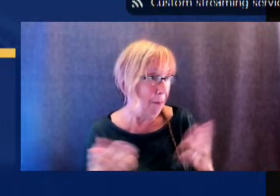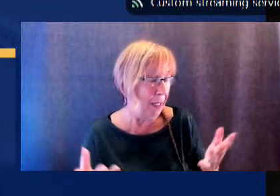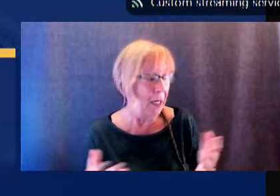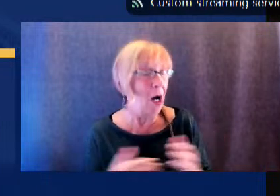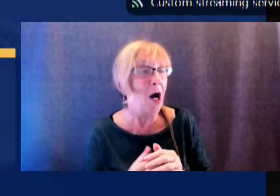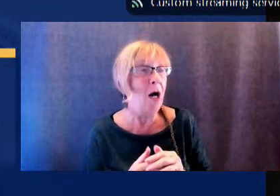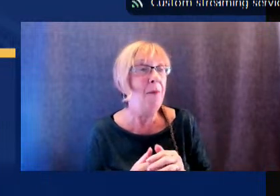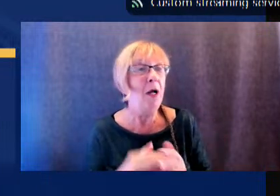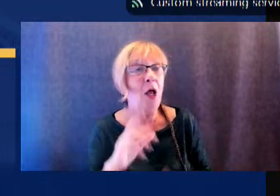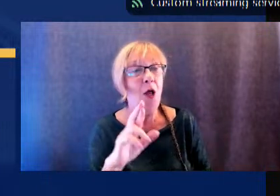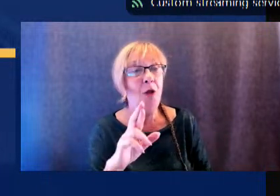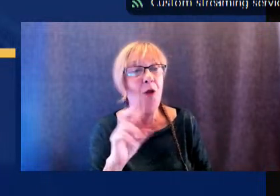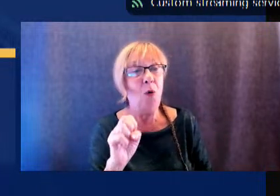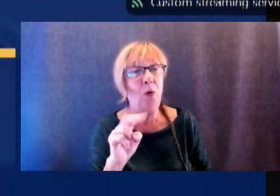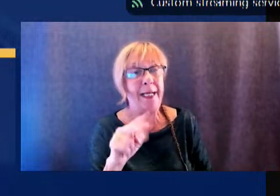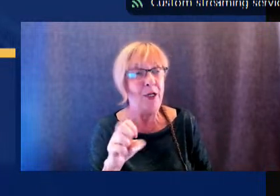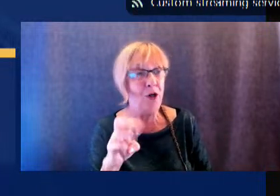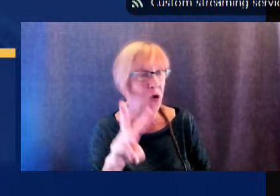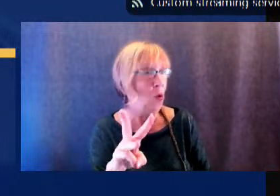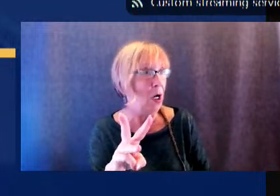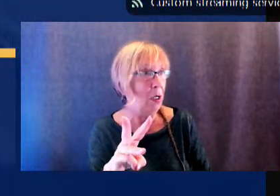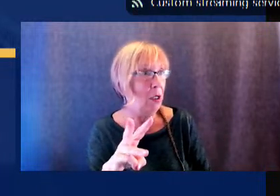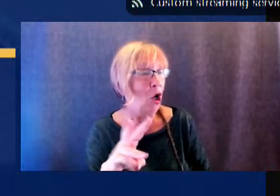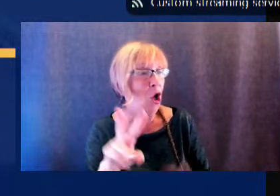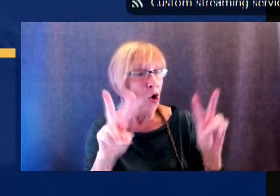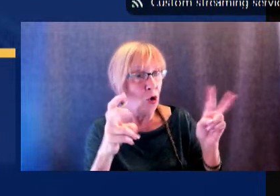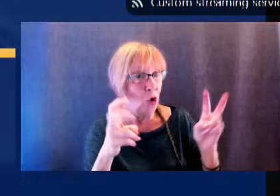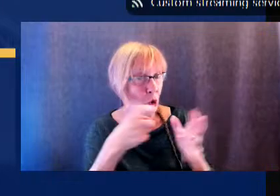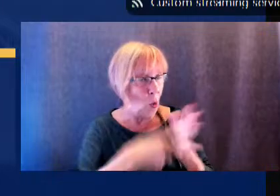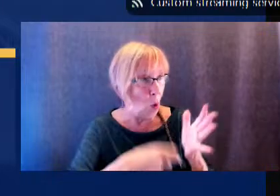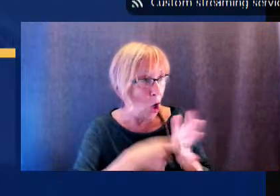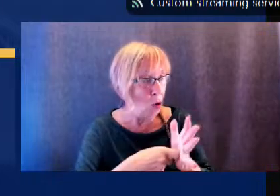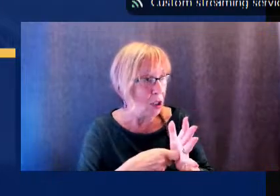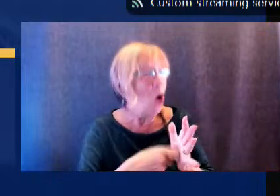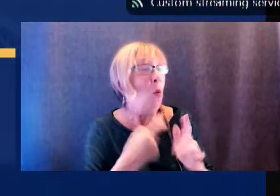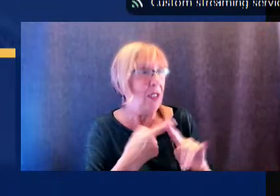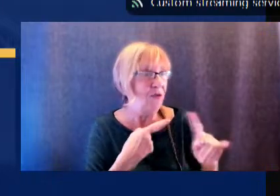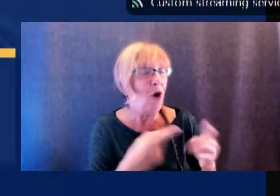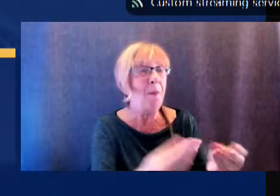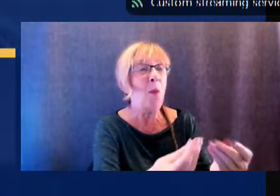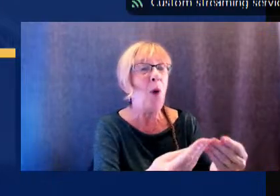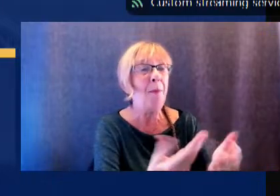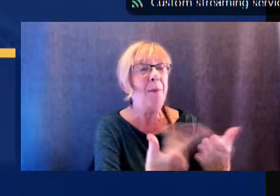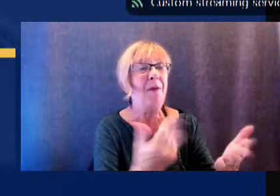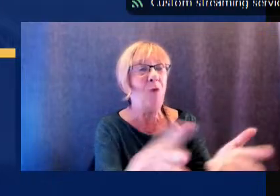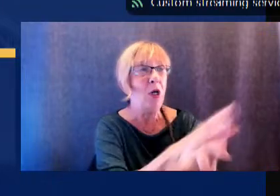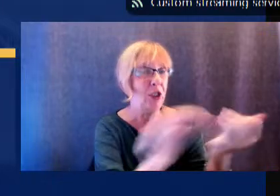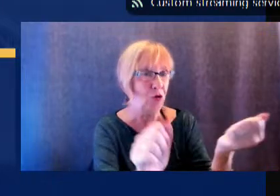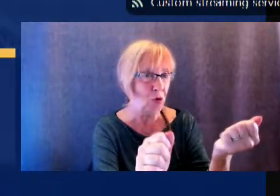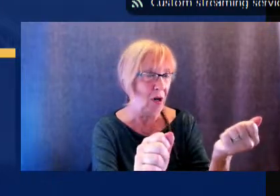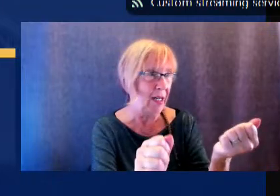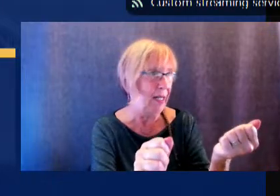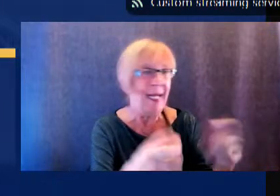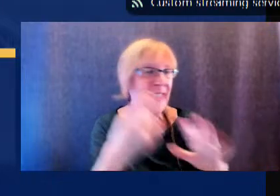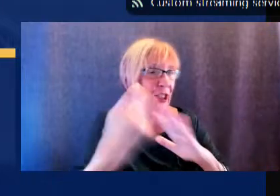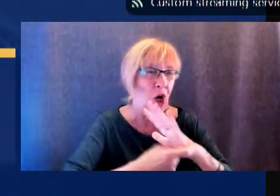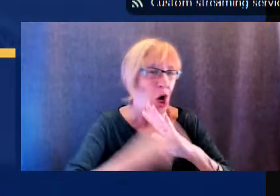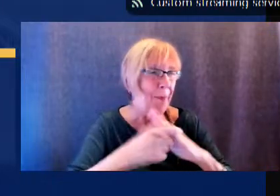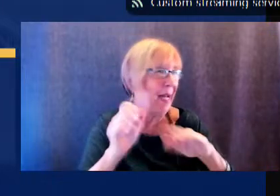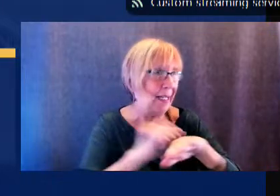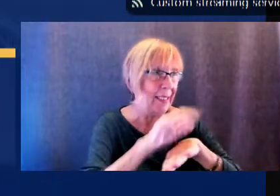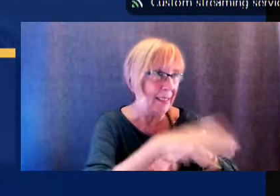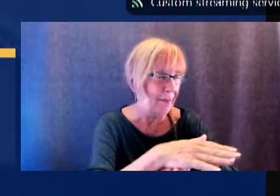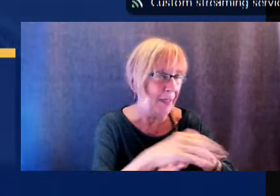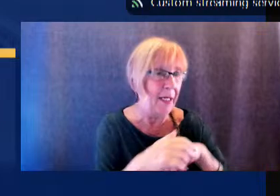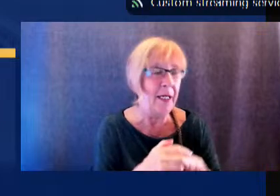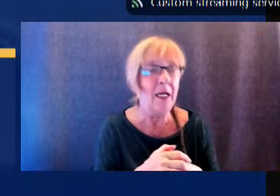property before it had been destroyed, and that just kind of went out automatically. So In most cases, especially on a property that has been